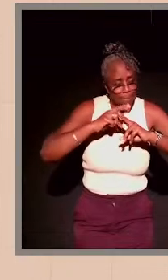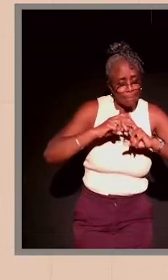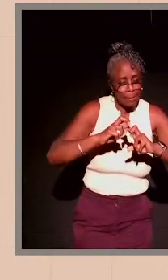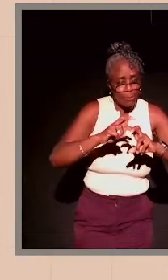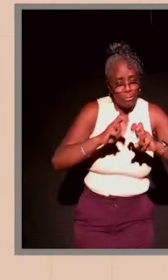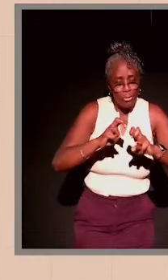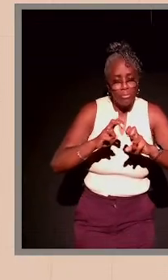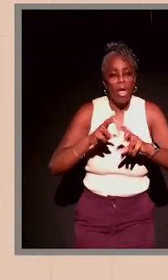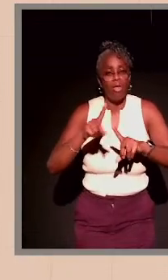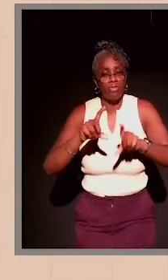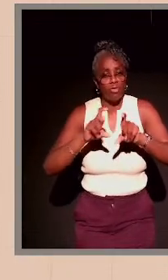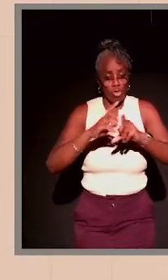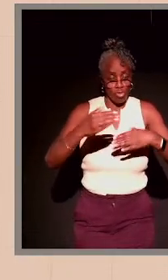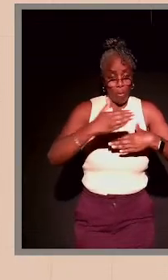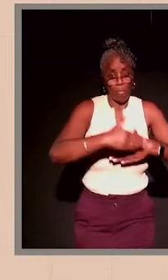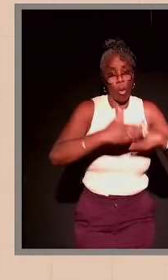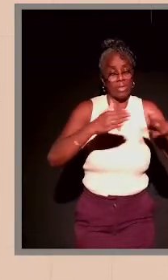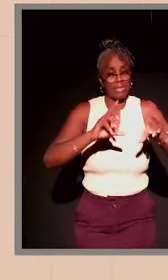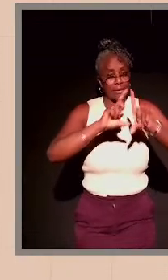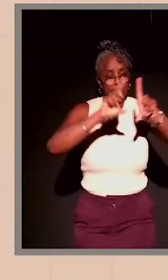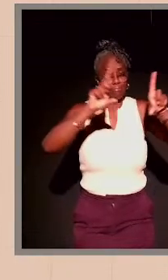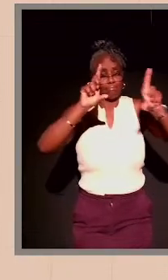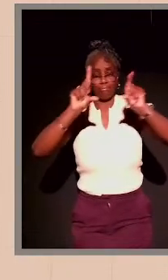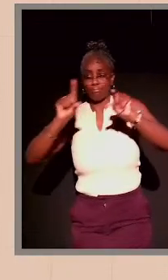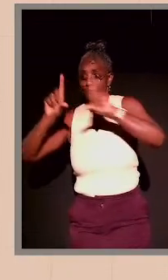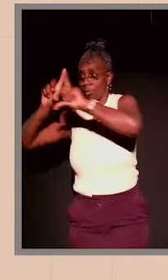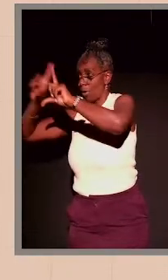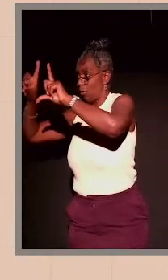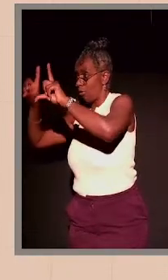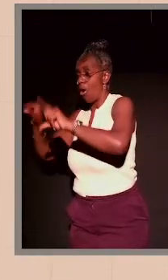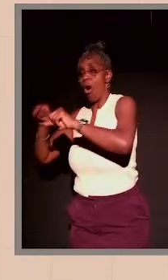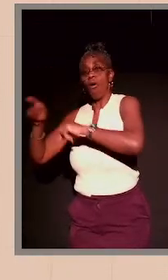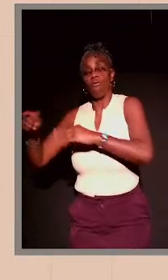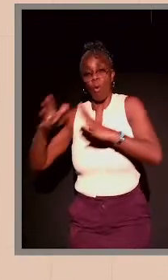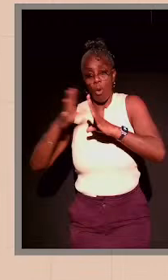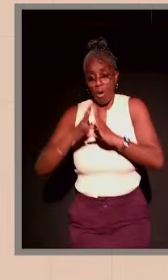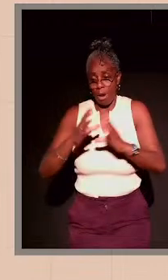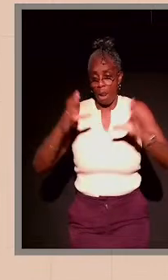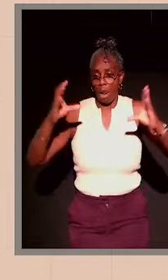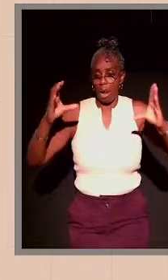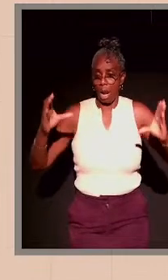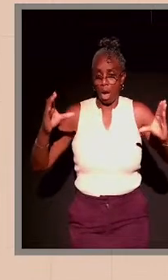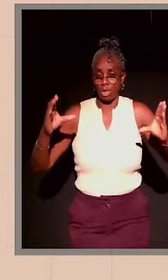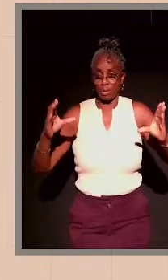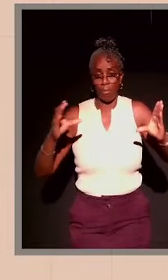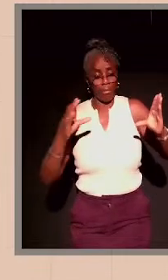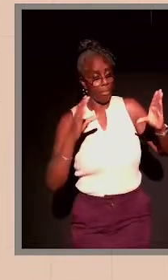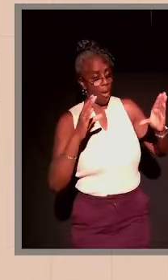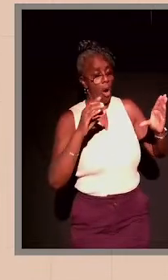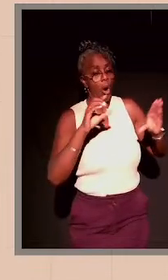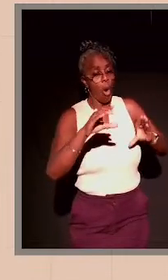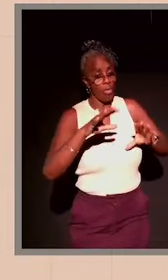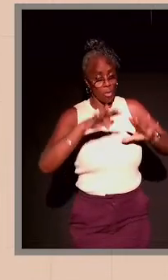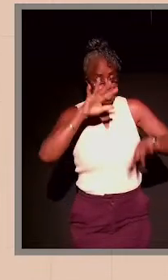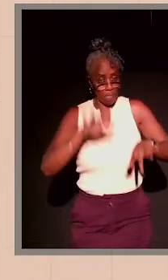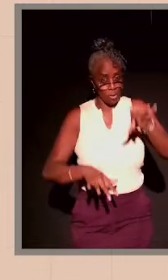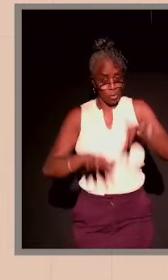these rectangular boxes within a very large patcher on their computer